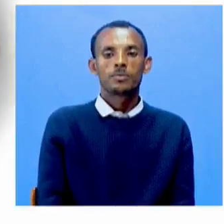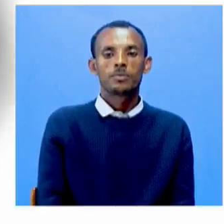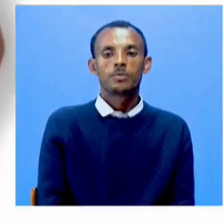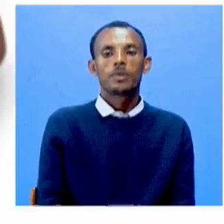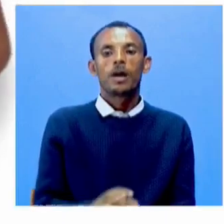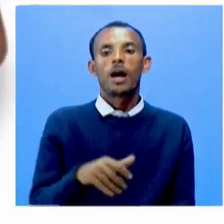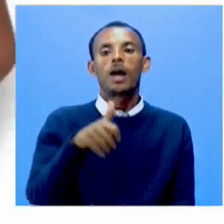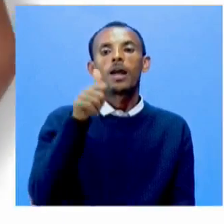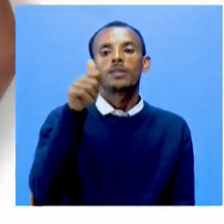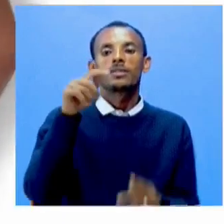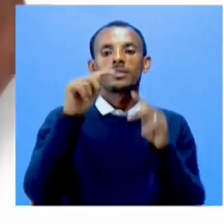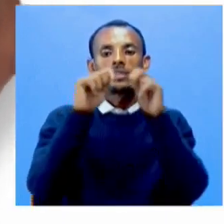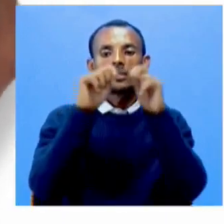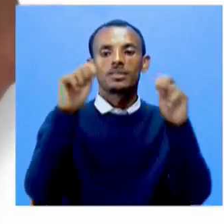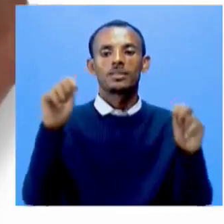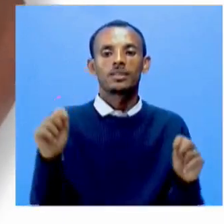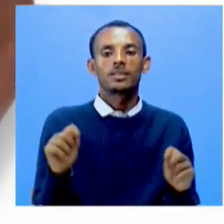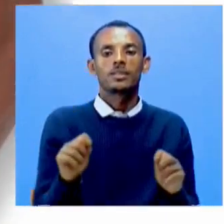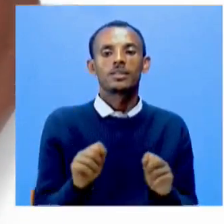another triangle,